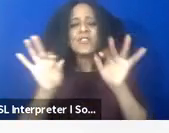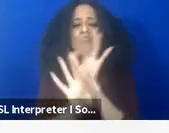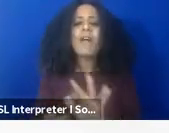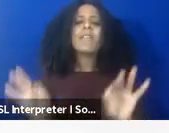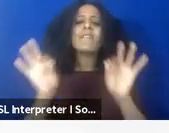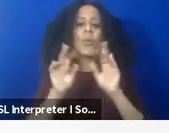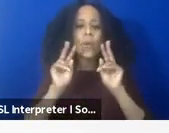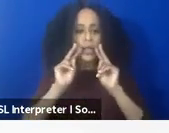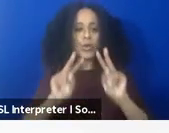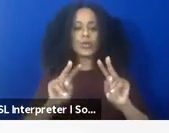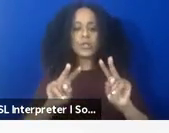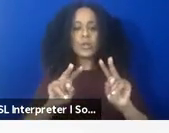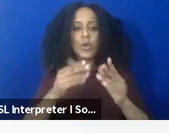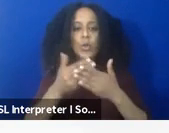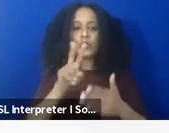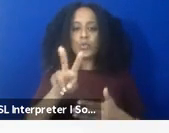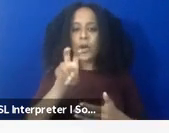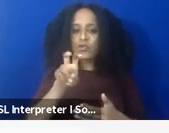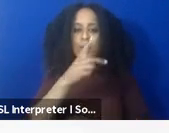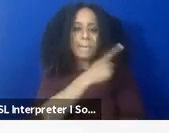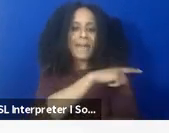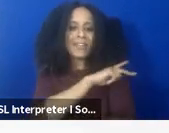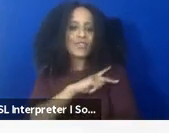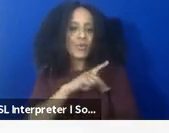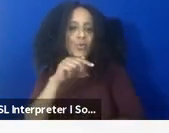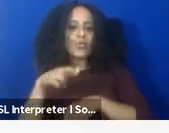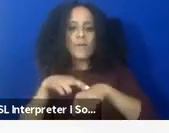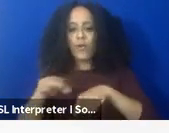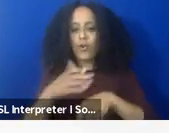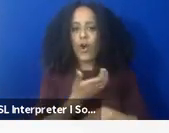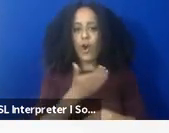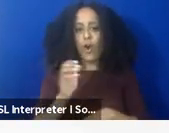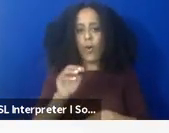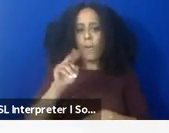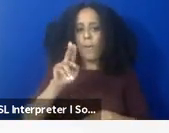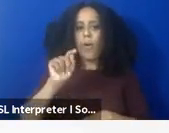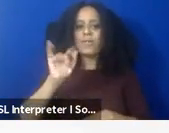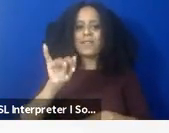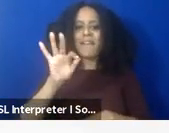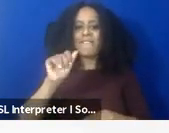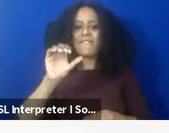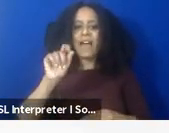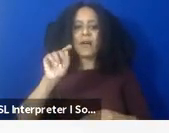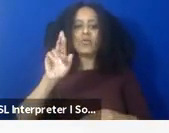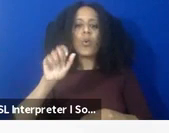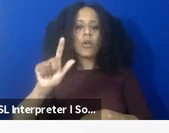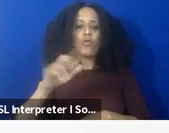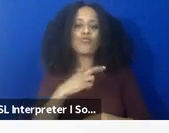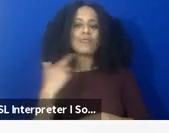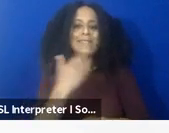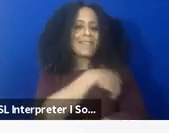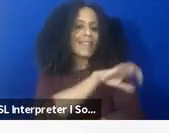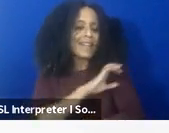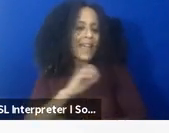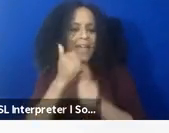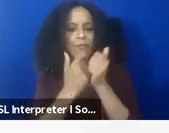did was we looked at close to 200 patients who were referred to our multifactorial risk of falls clinic. And everyone had multiple risk